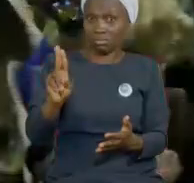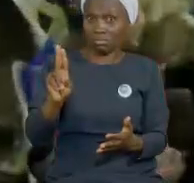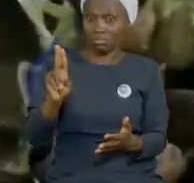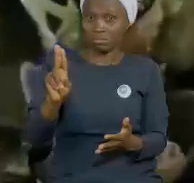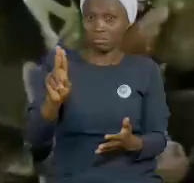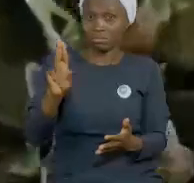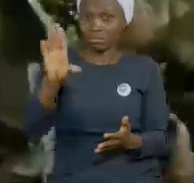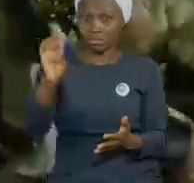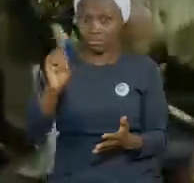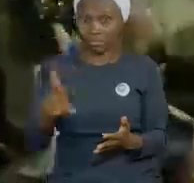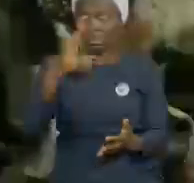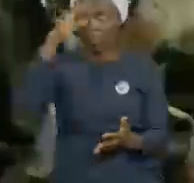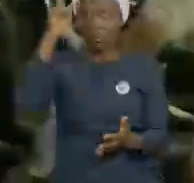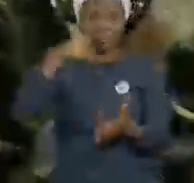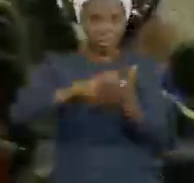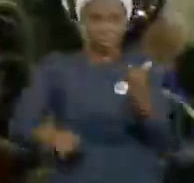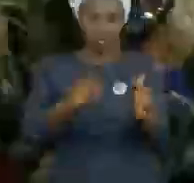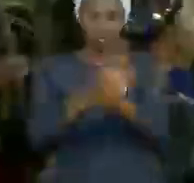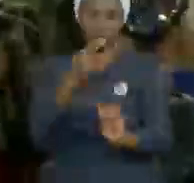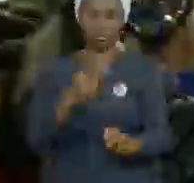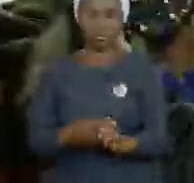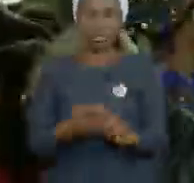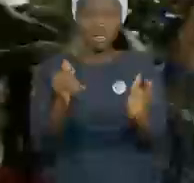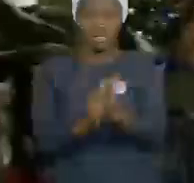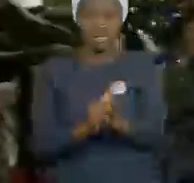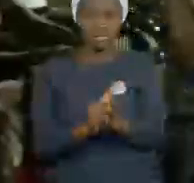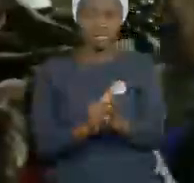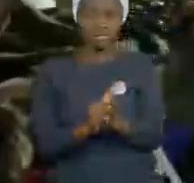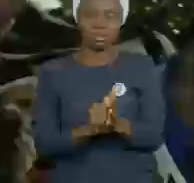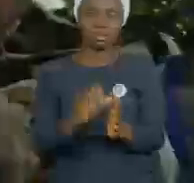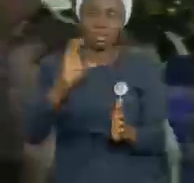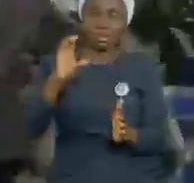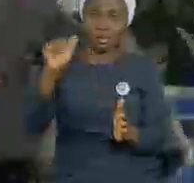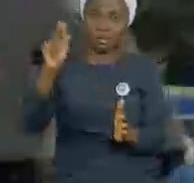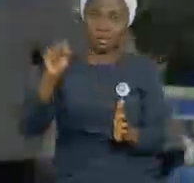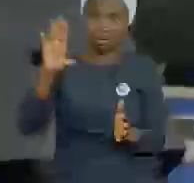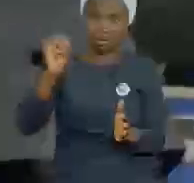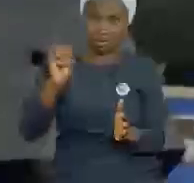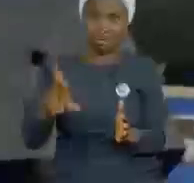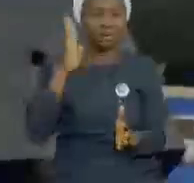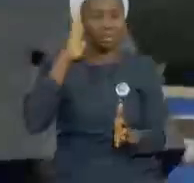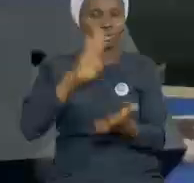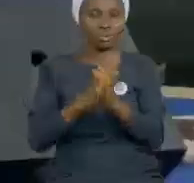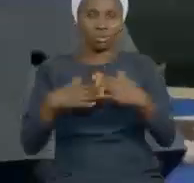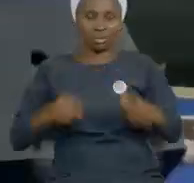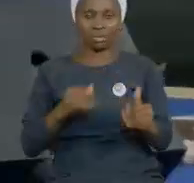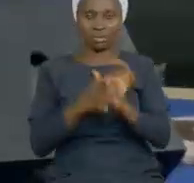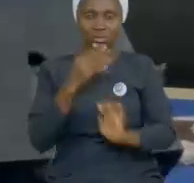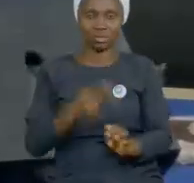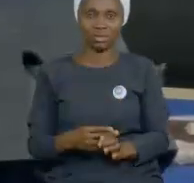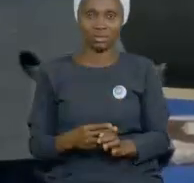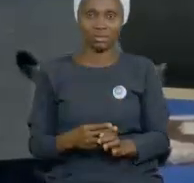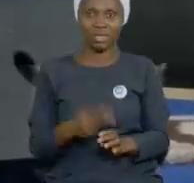away. That cancer will be healed. The power will